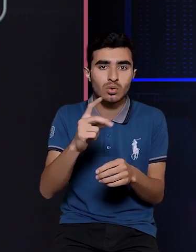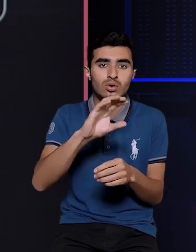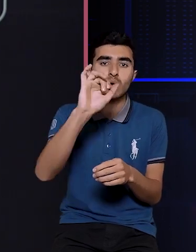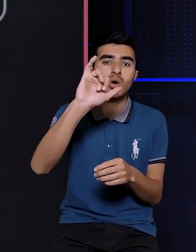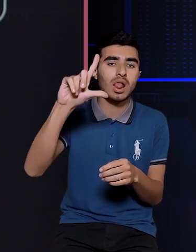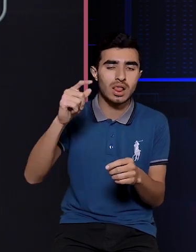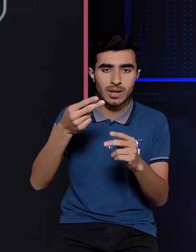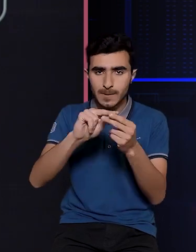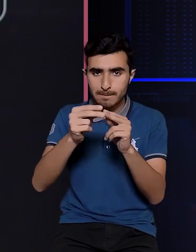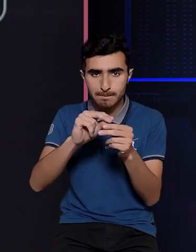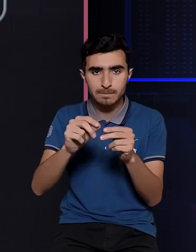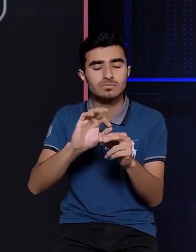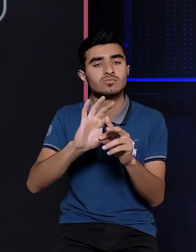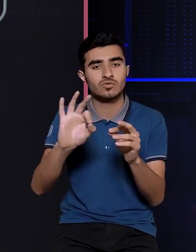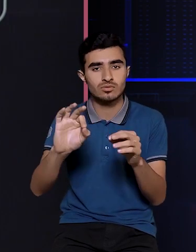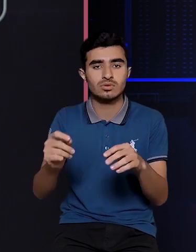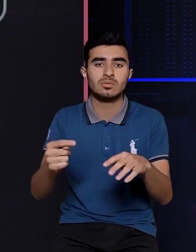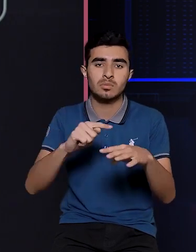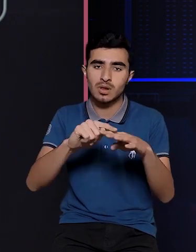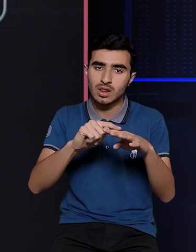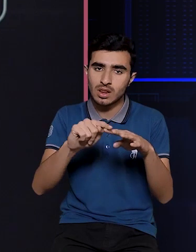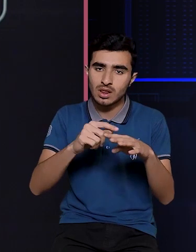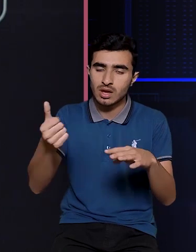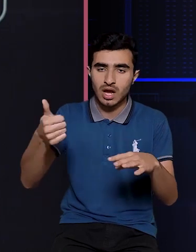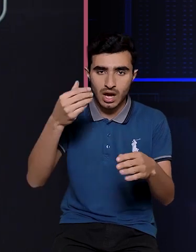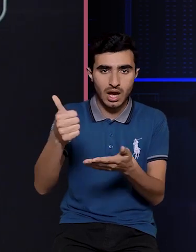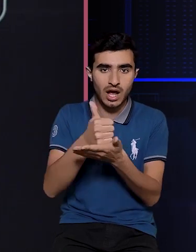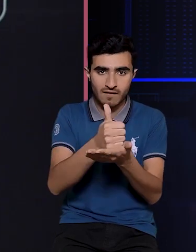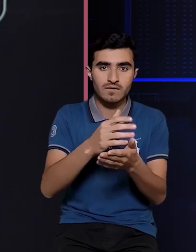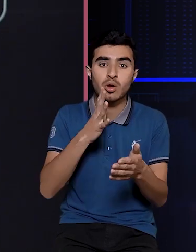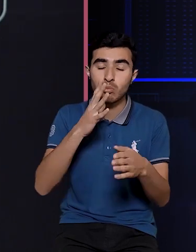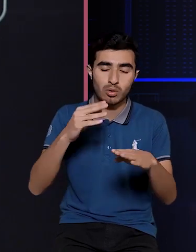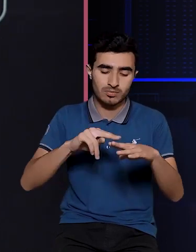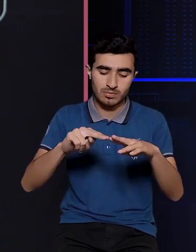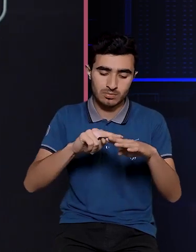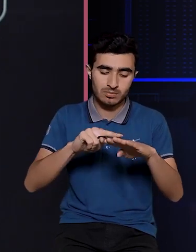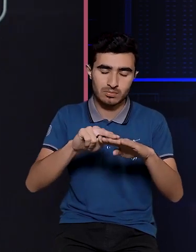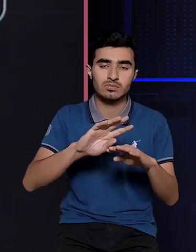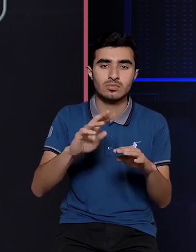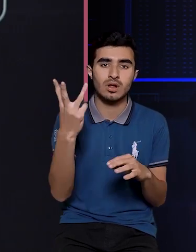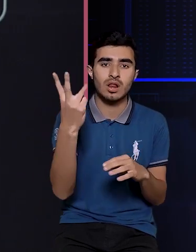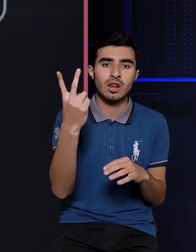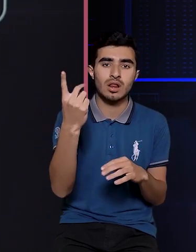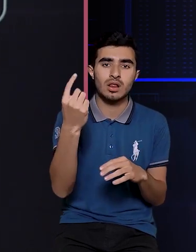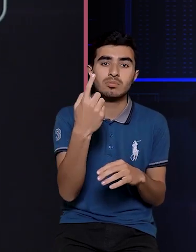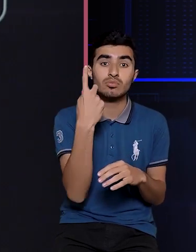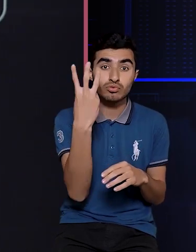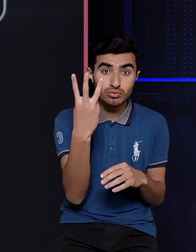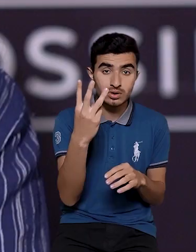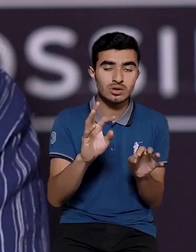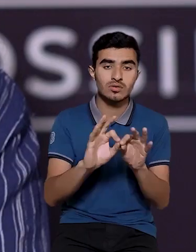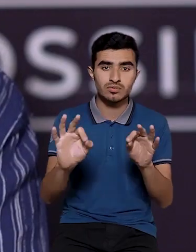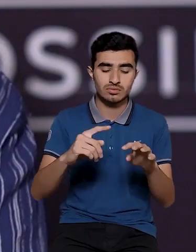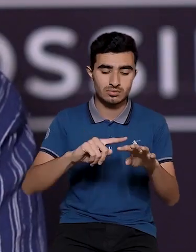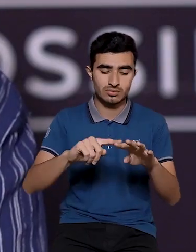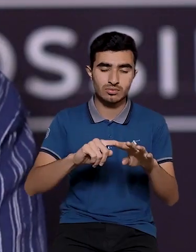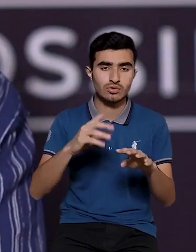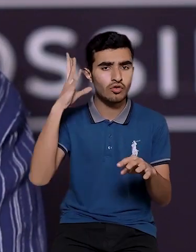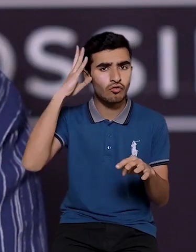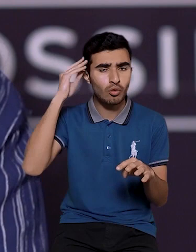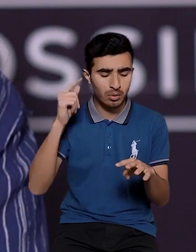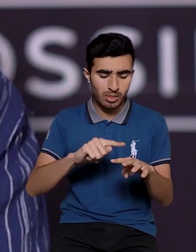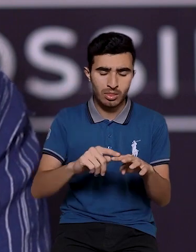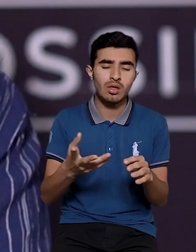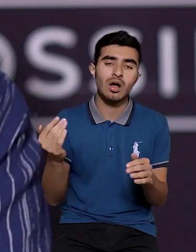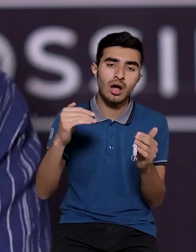oil to put on her fingers, and just 3 days later she forgot to